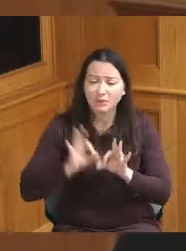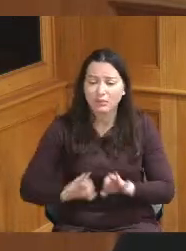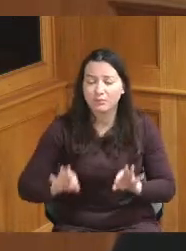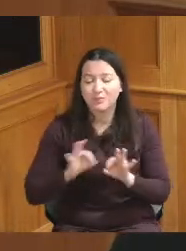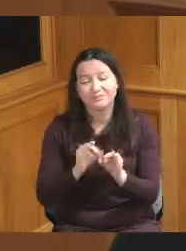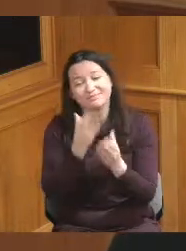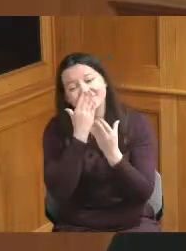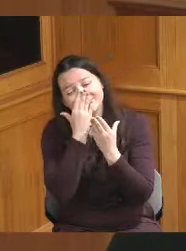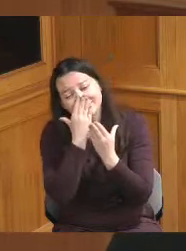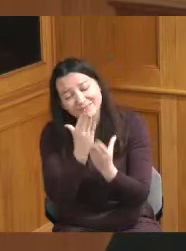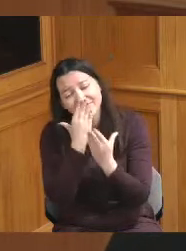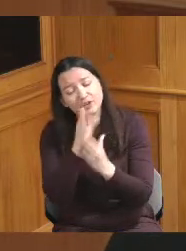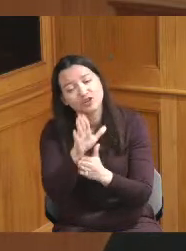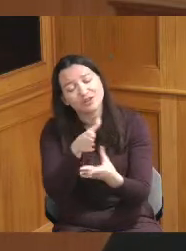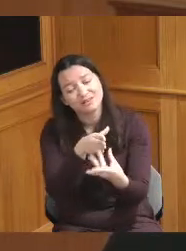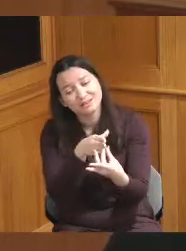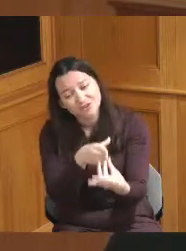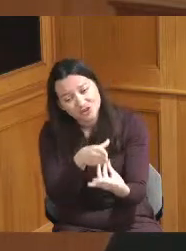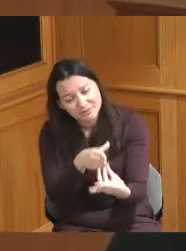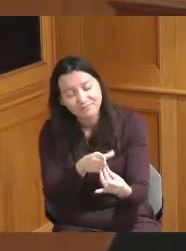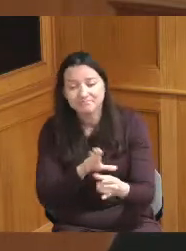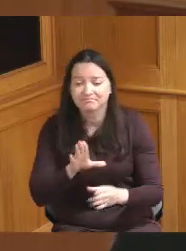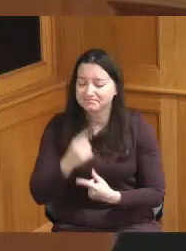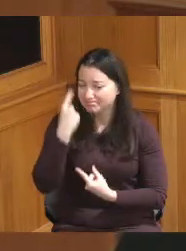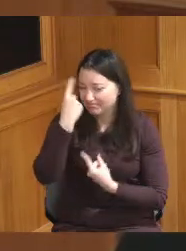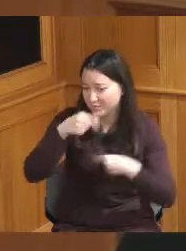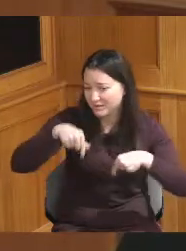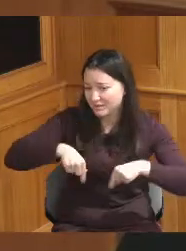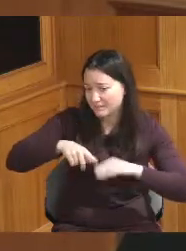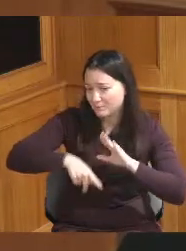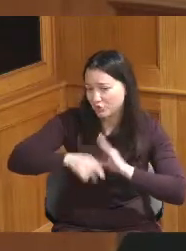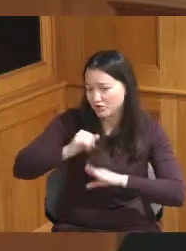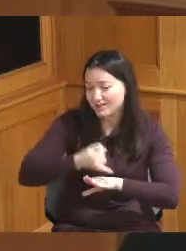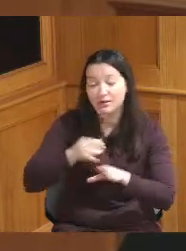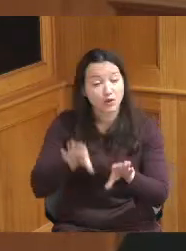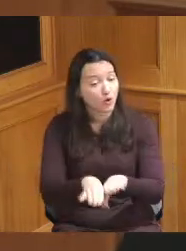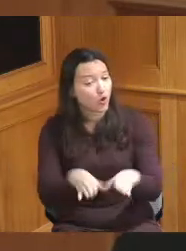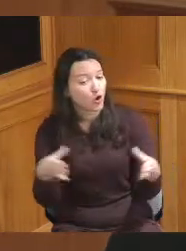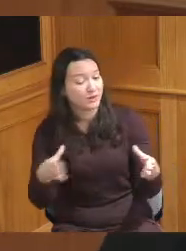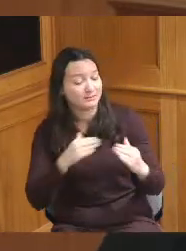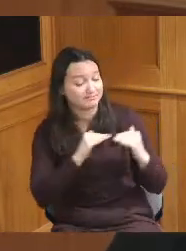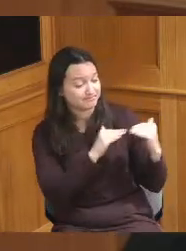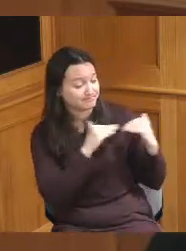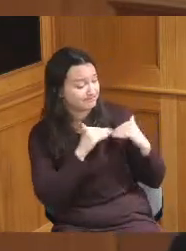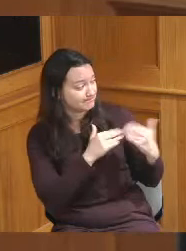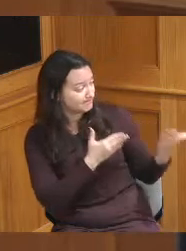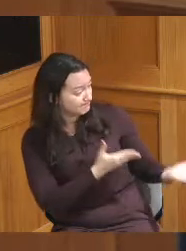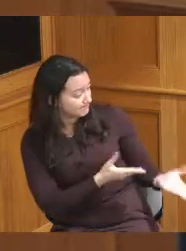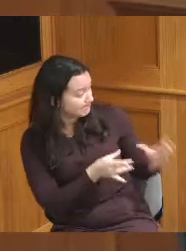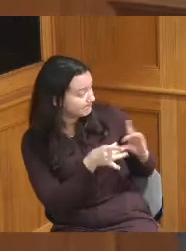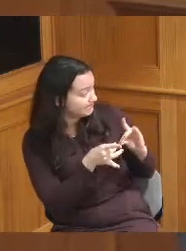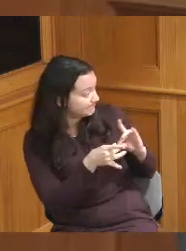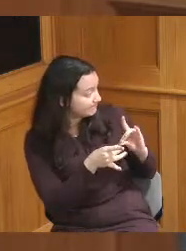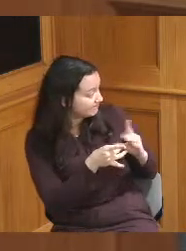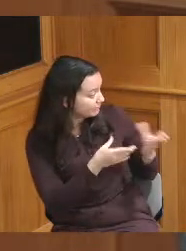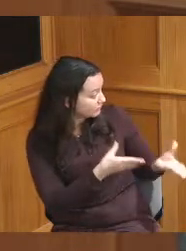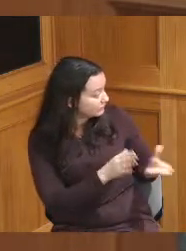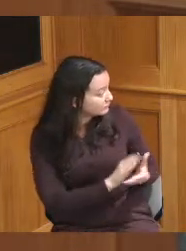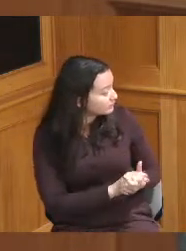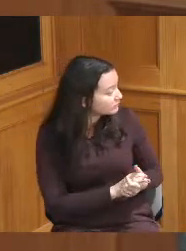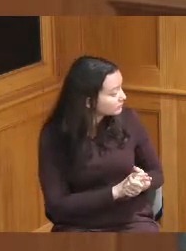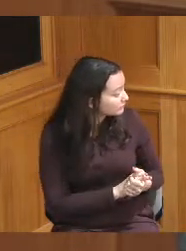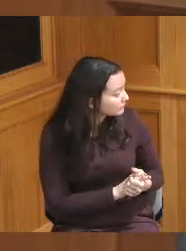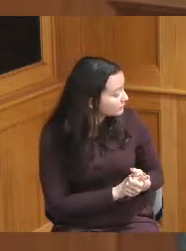just thank you again for your leadership and your consideration of this project, and I'll open it up for my colleagues if they wanted to share any information.